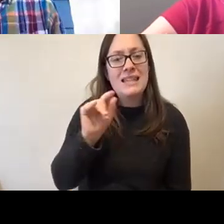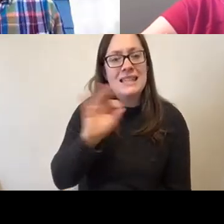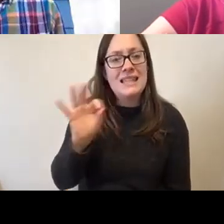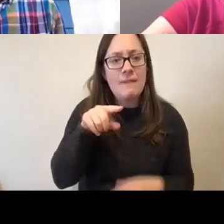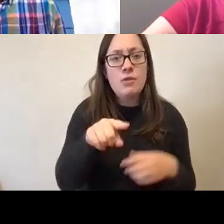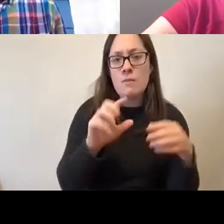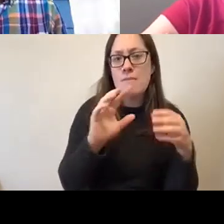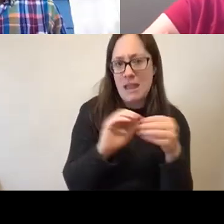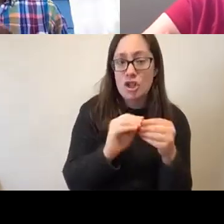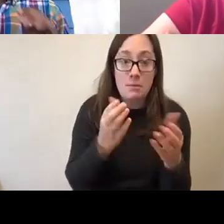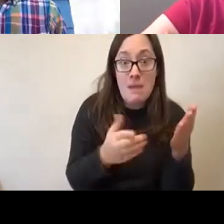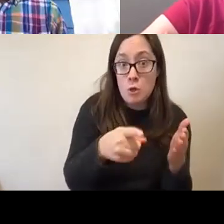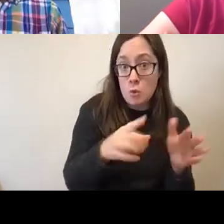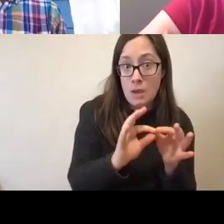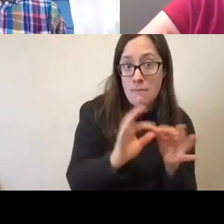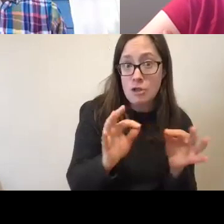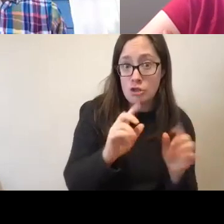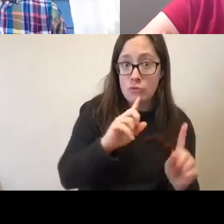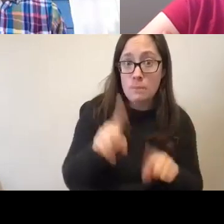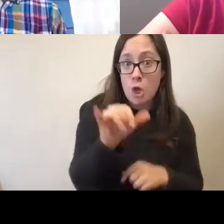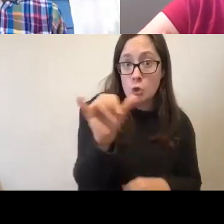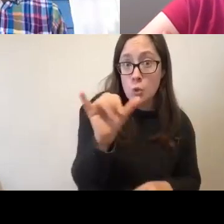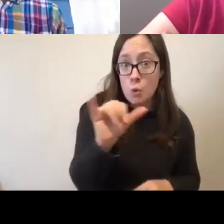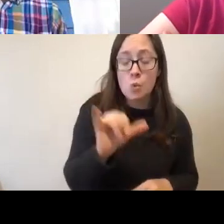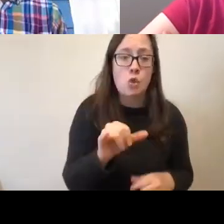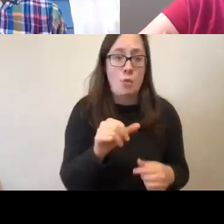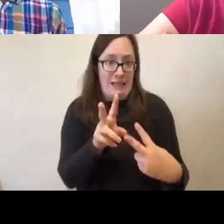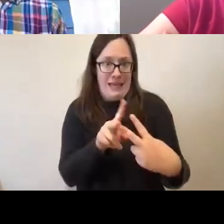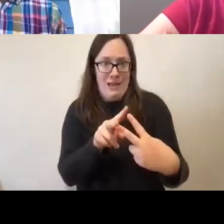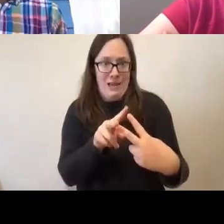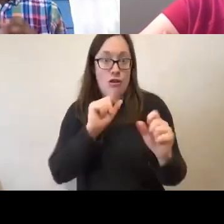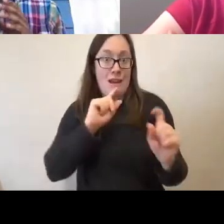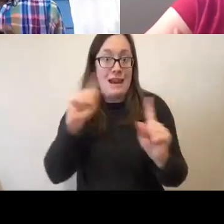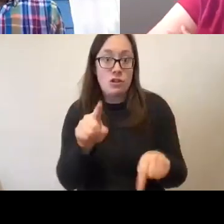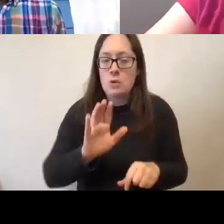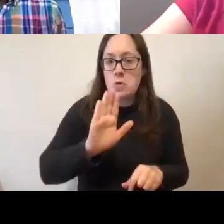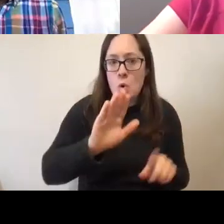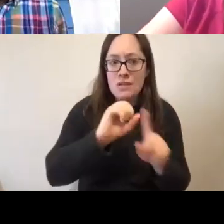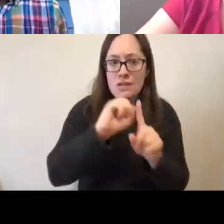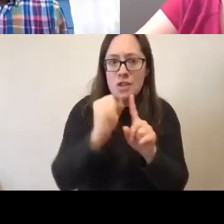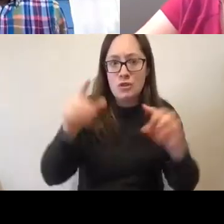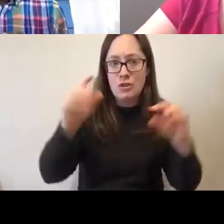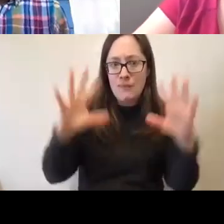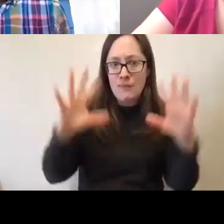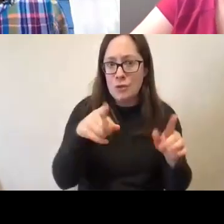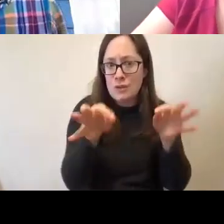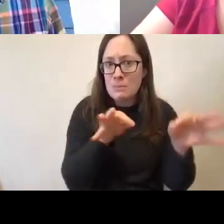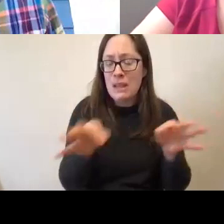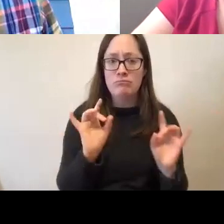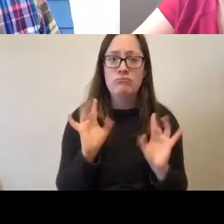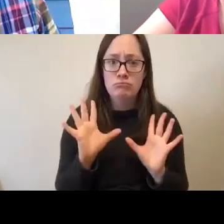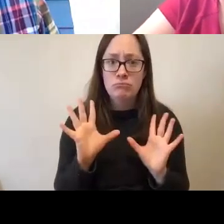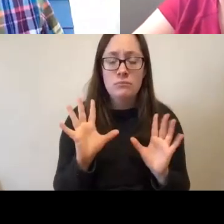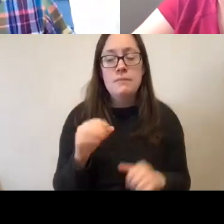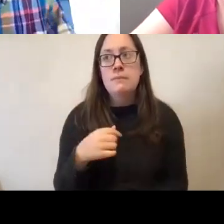also answer as well of how, that awful situation with your professor, which I think unfortunately is something that a lot